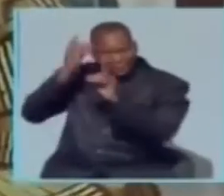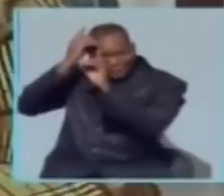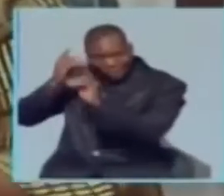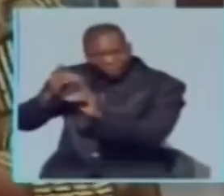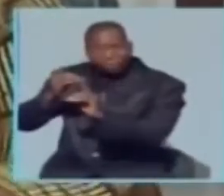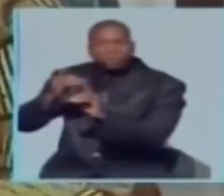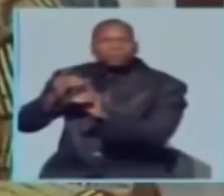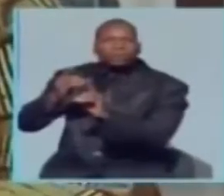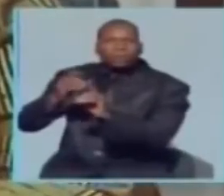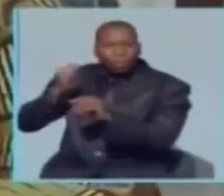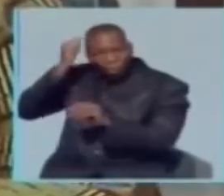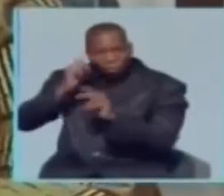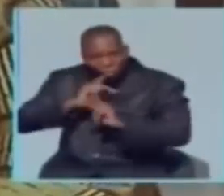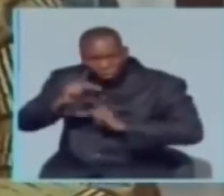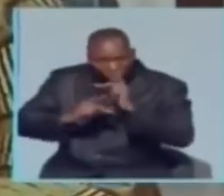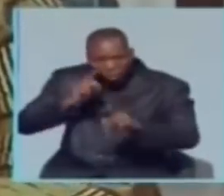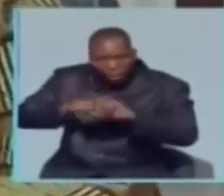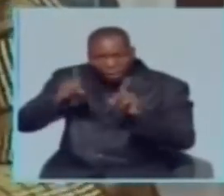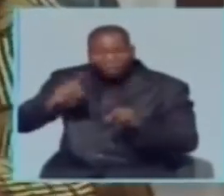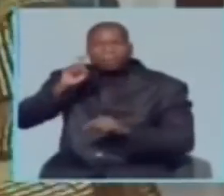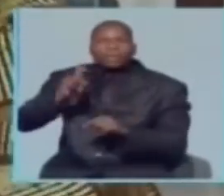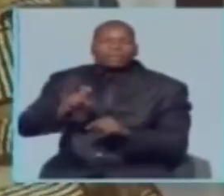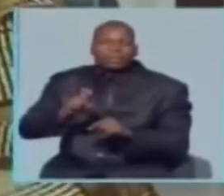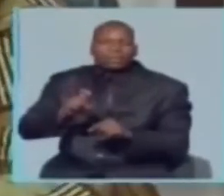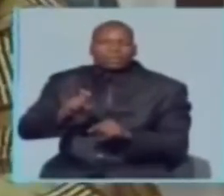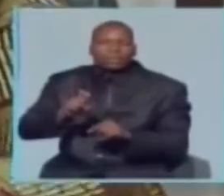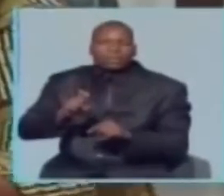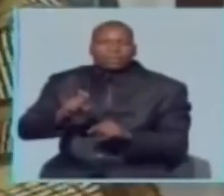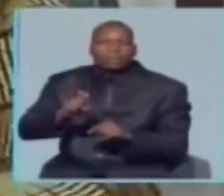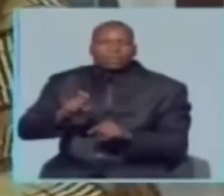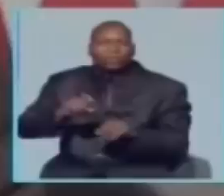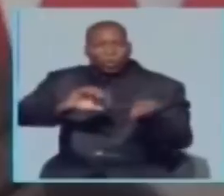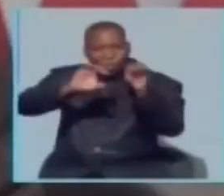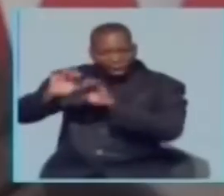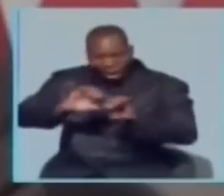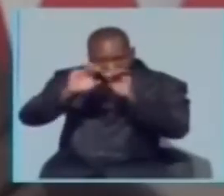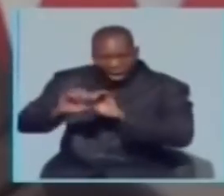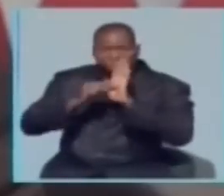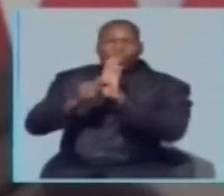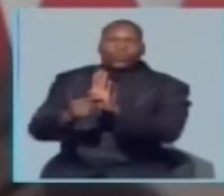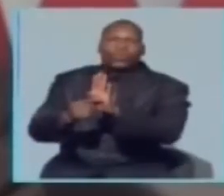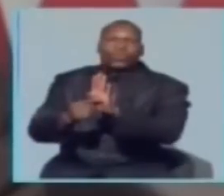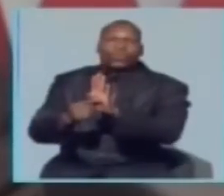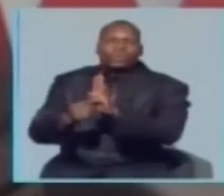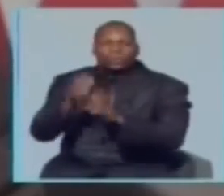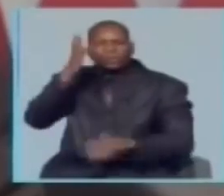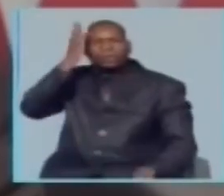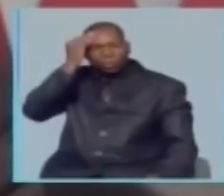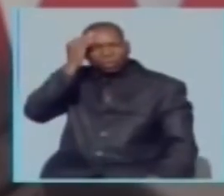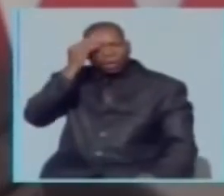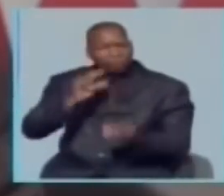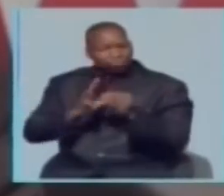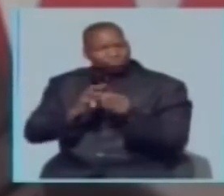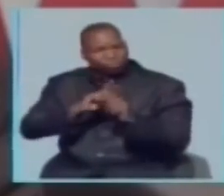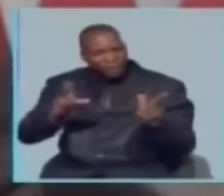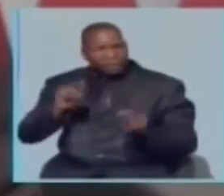differently. Your thought processes have to be different. Your actions, most of all, must show that you recognize that this is a crisis.